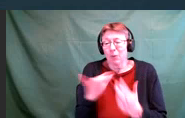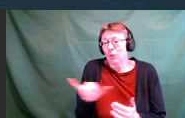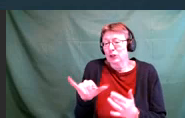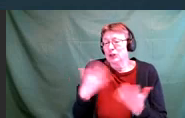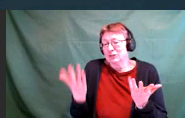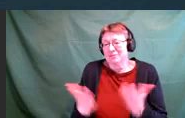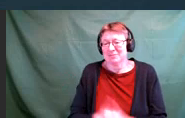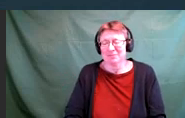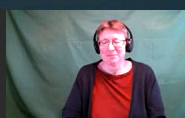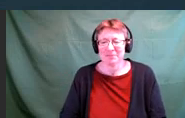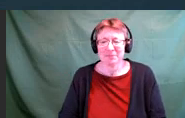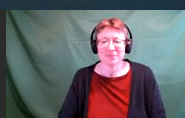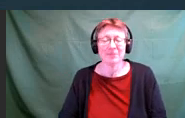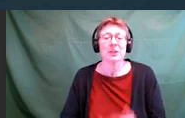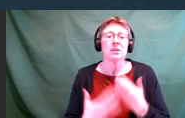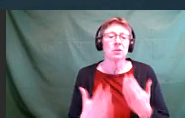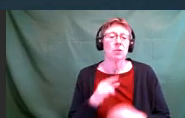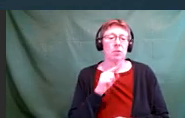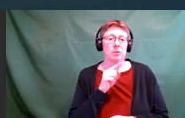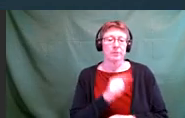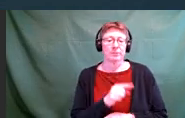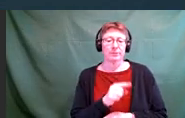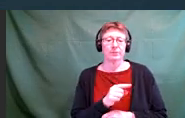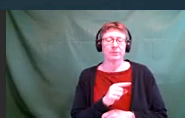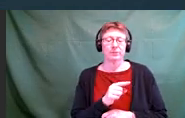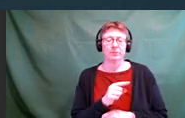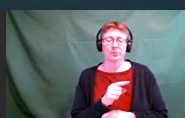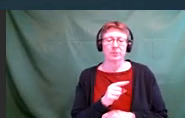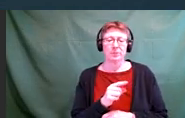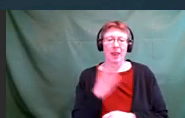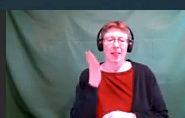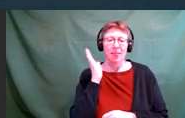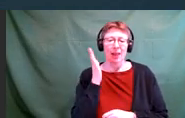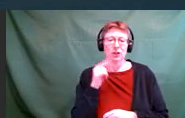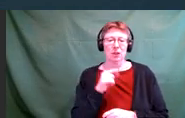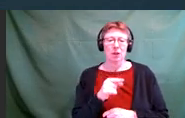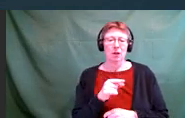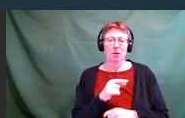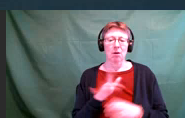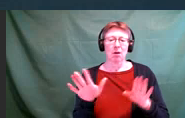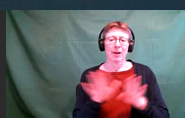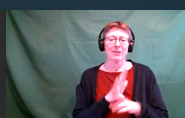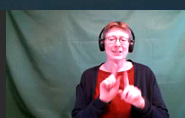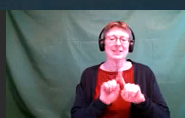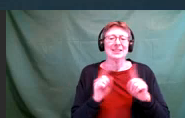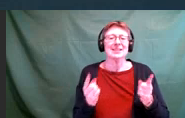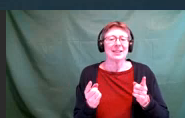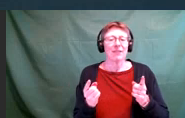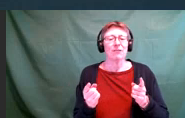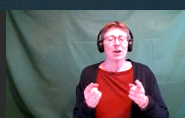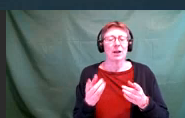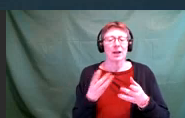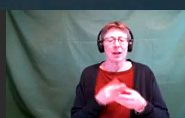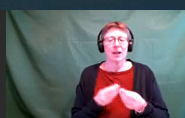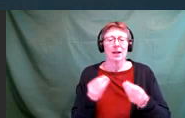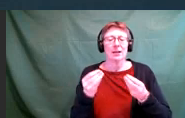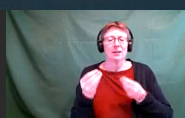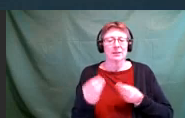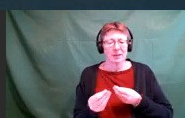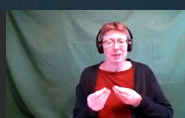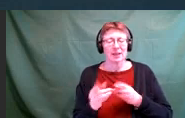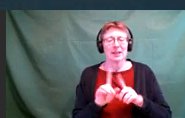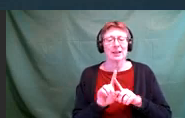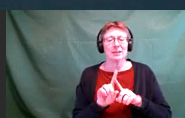So the lecture looked at the different types of market efficient